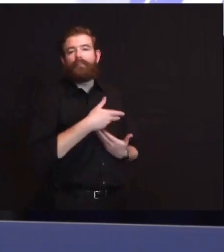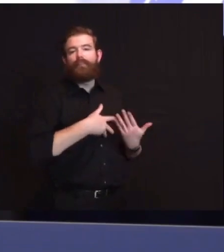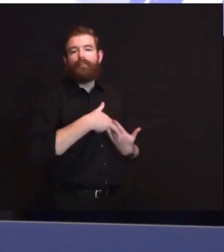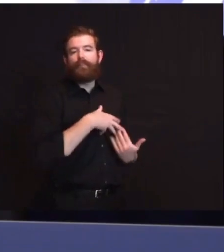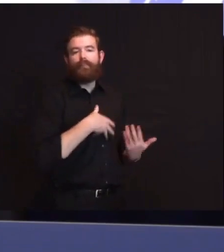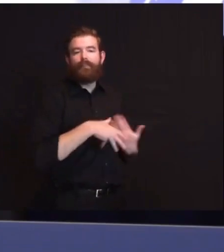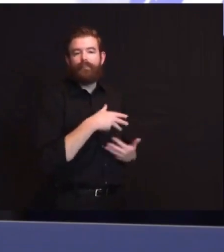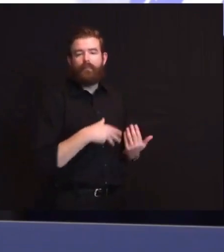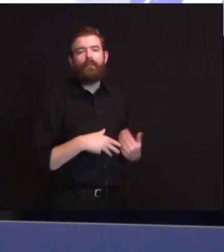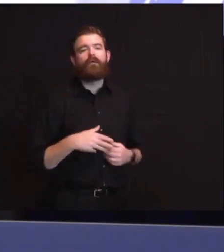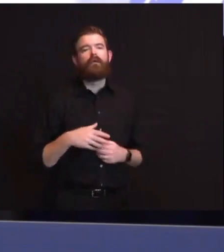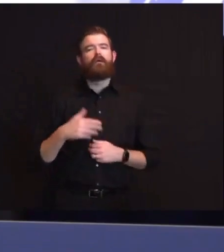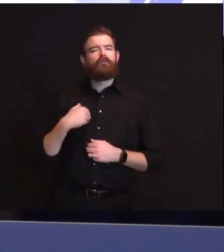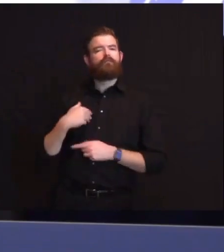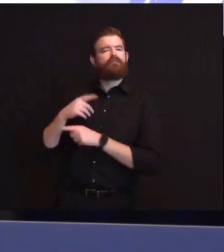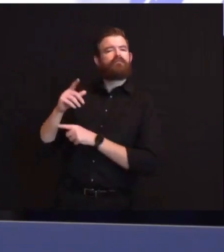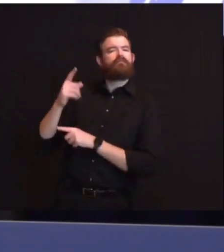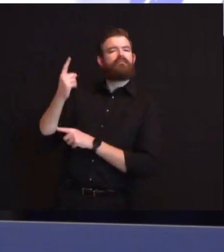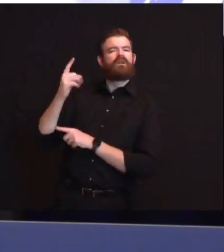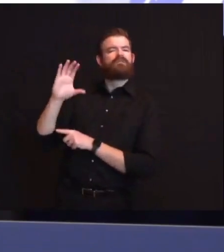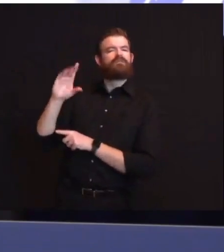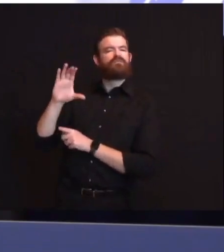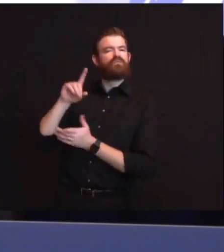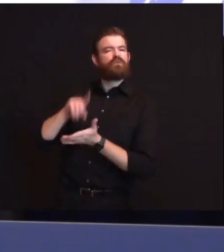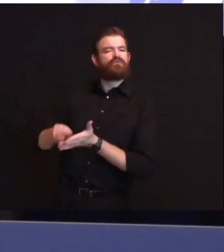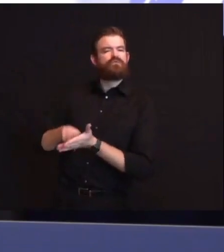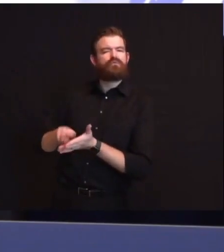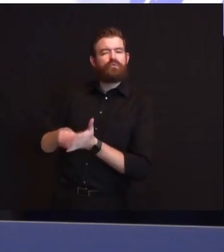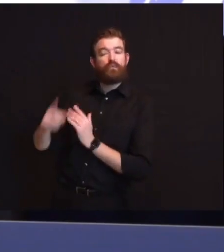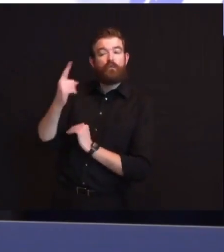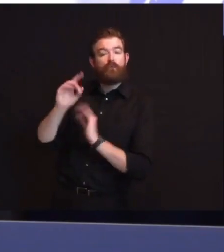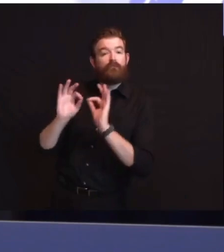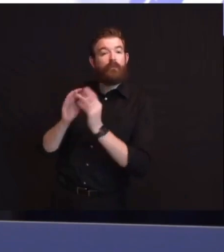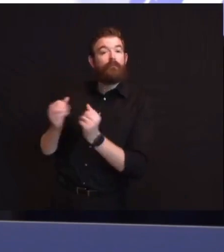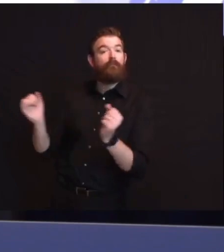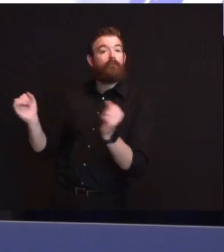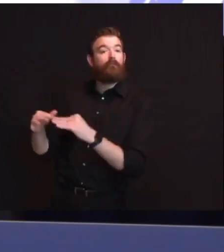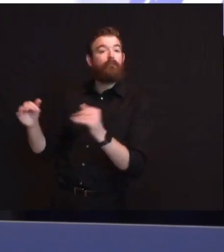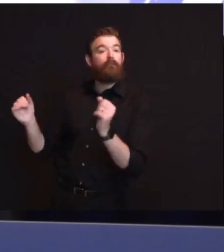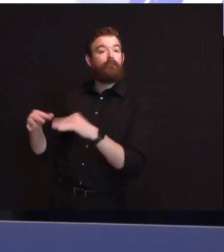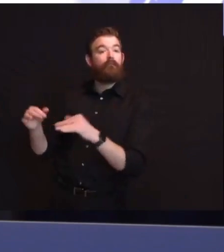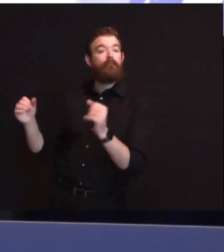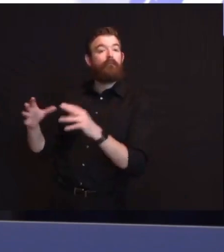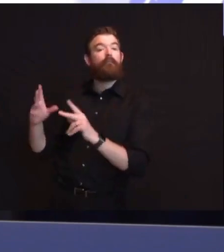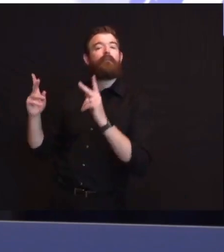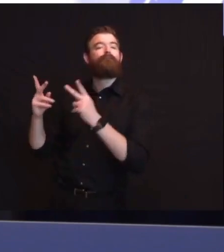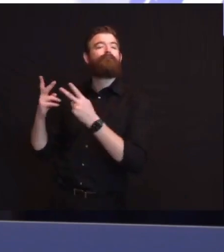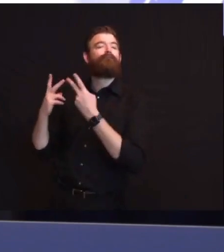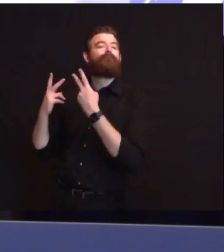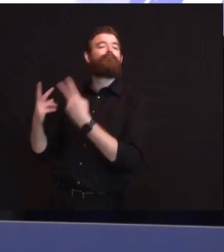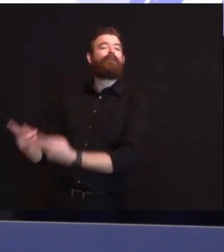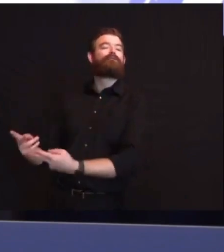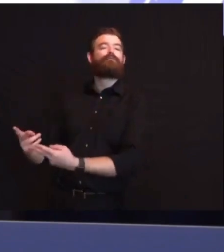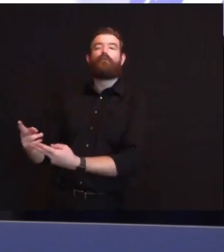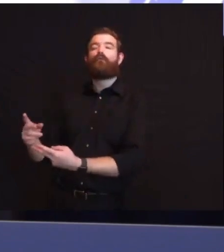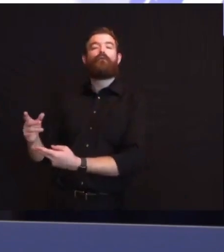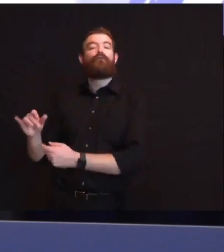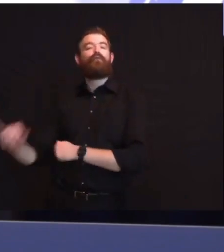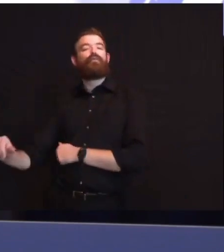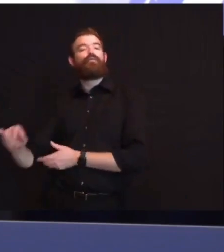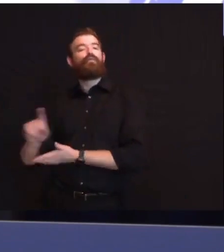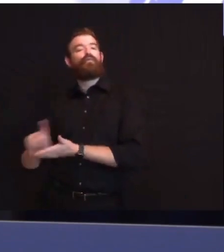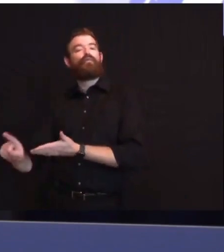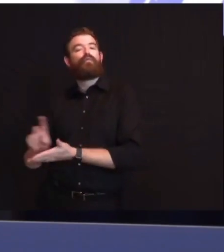gathering where an extended family members stayed in a house together for several weeks. That led to an outbreak.